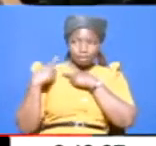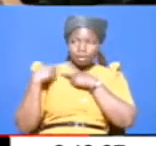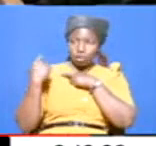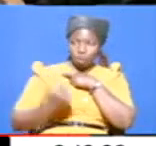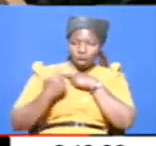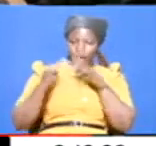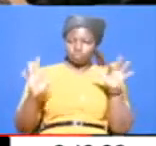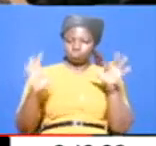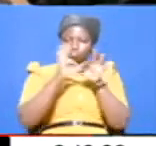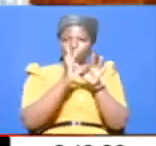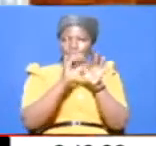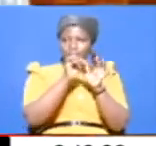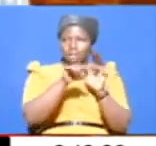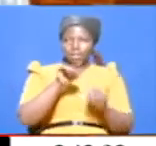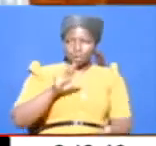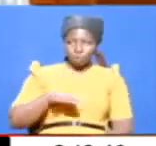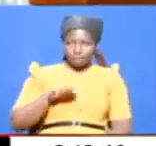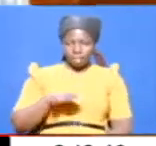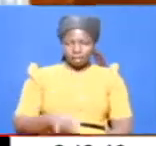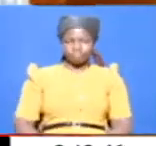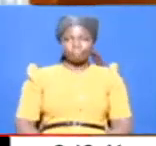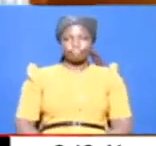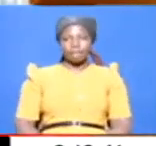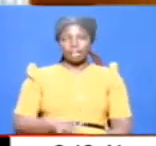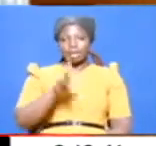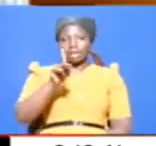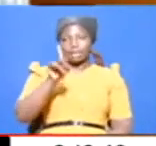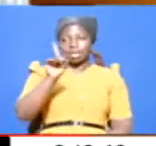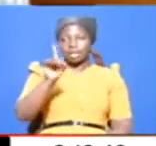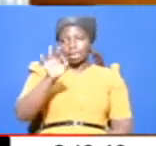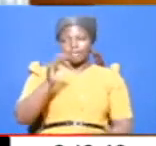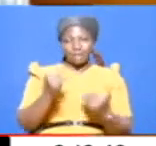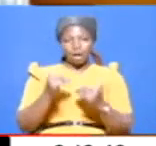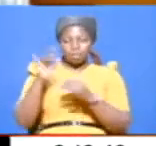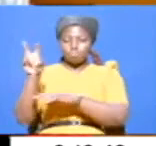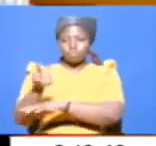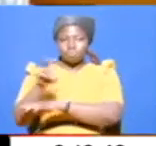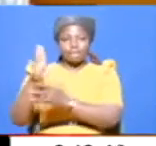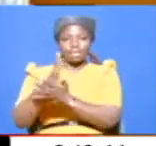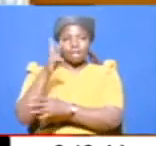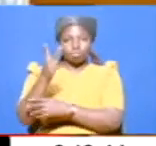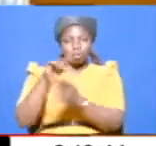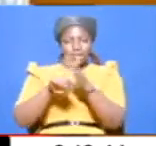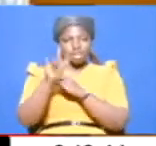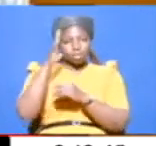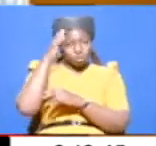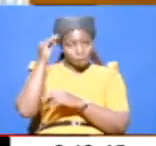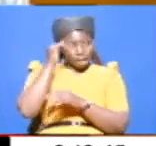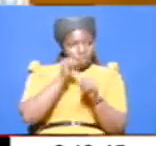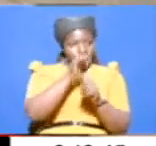link to these women. KDF is now manning Sector 2 of Somalia, which is under Lower and Middle